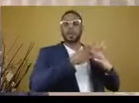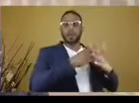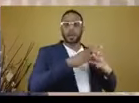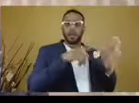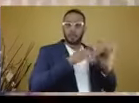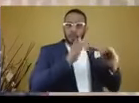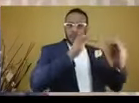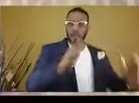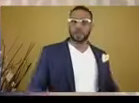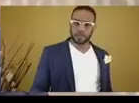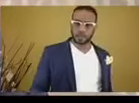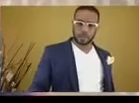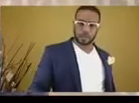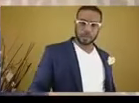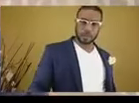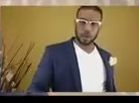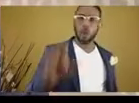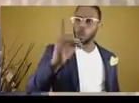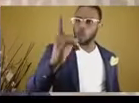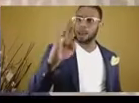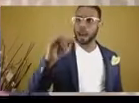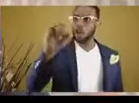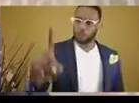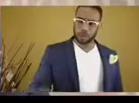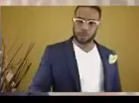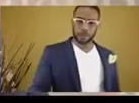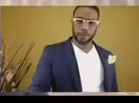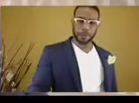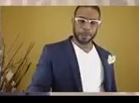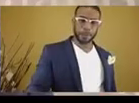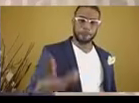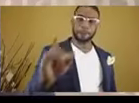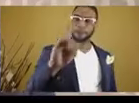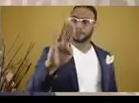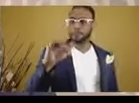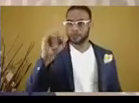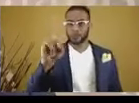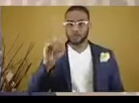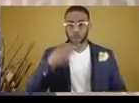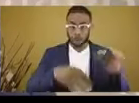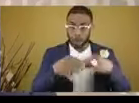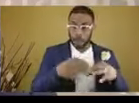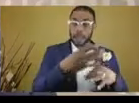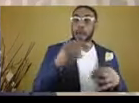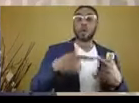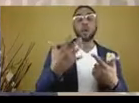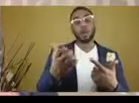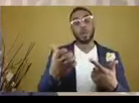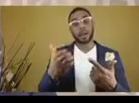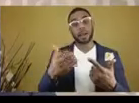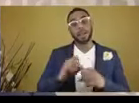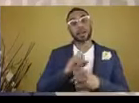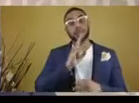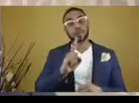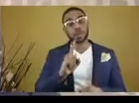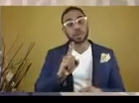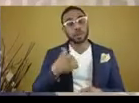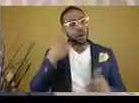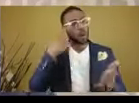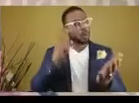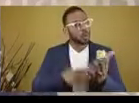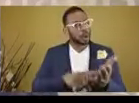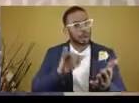affordable housing 1-by-1. So we want a 1-by-1 replacement, and we want to make sure that we recognize